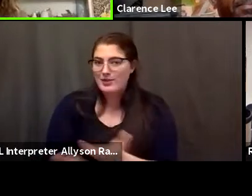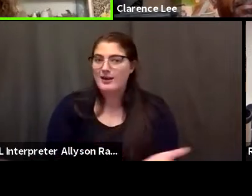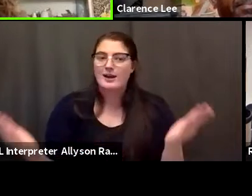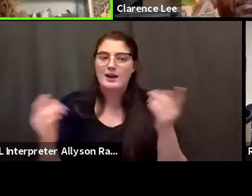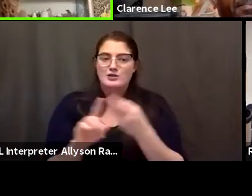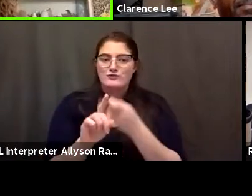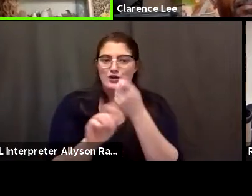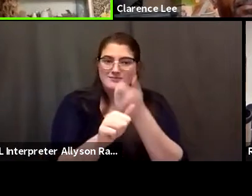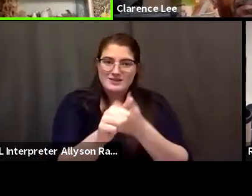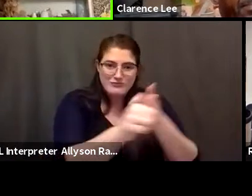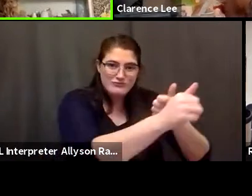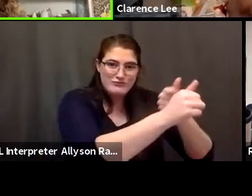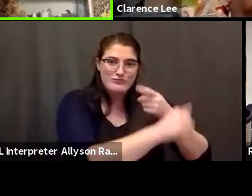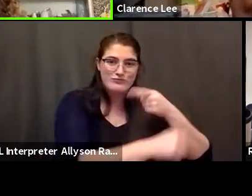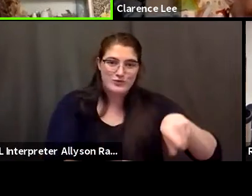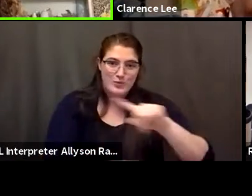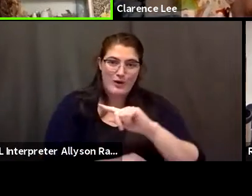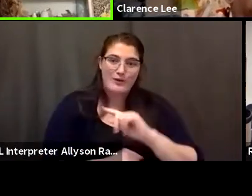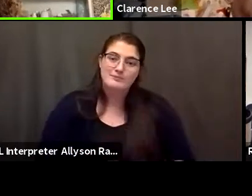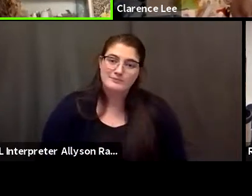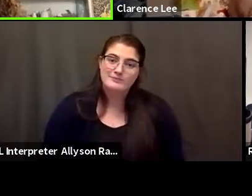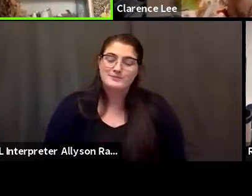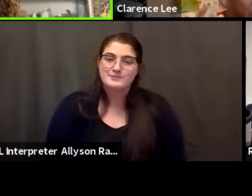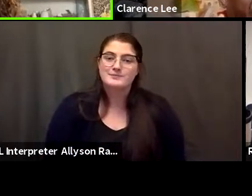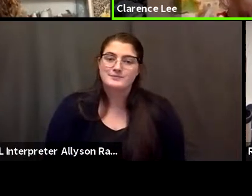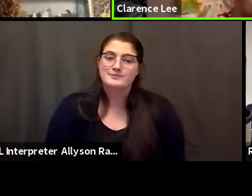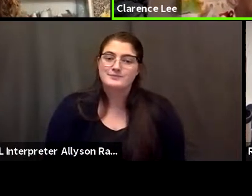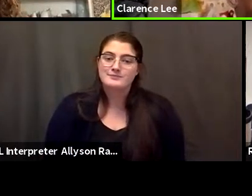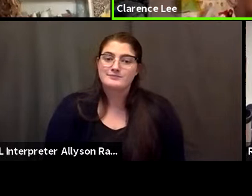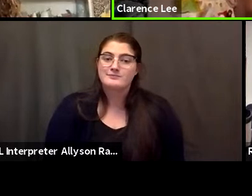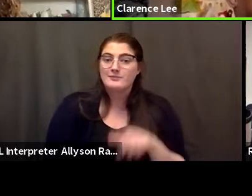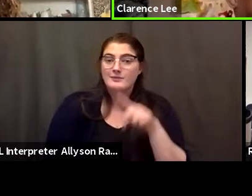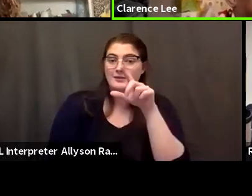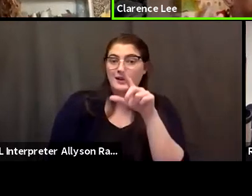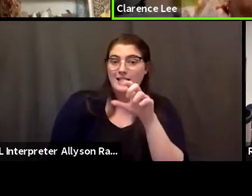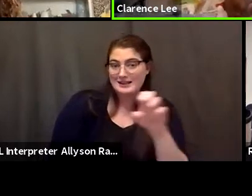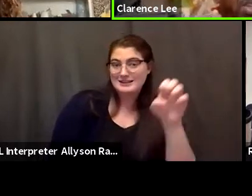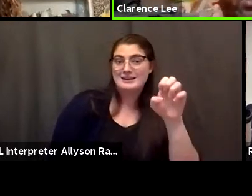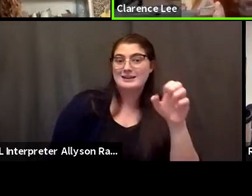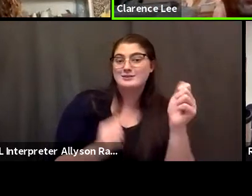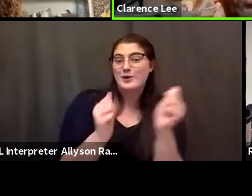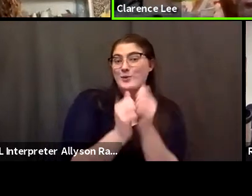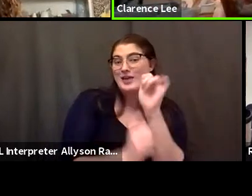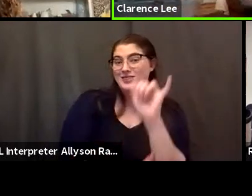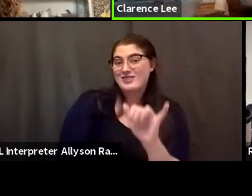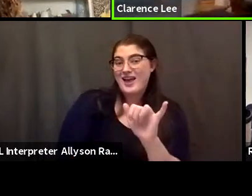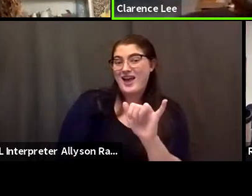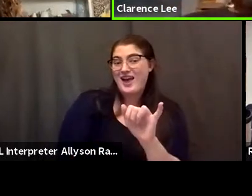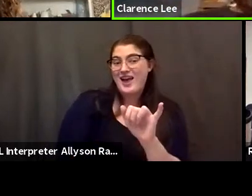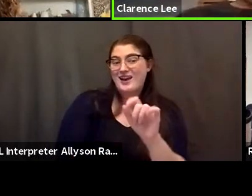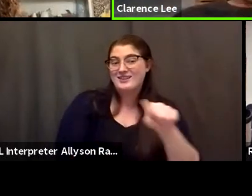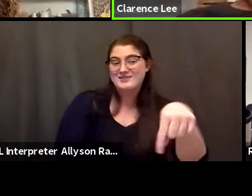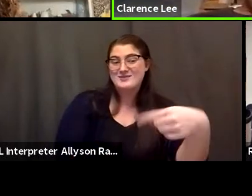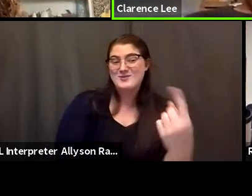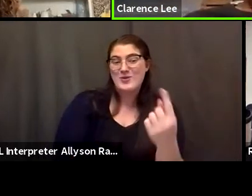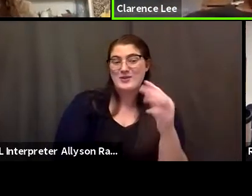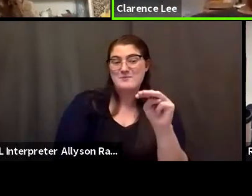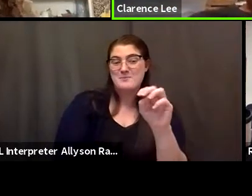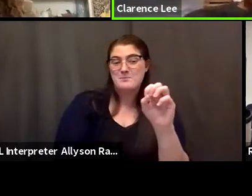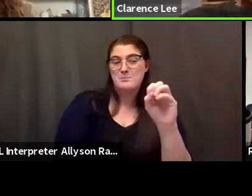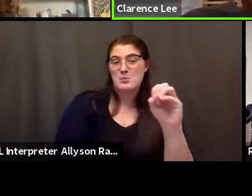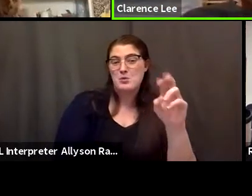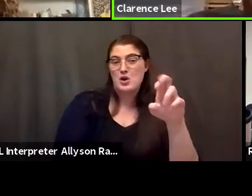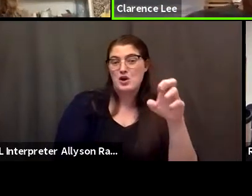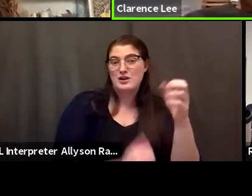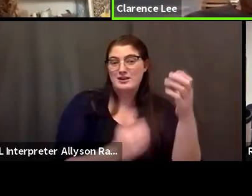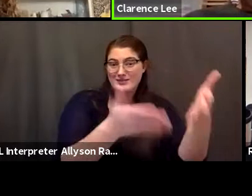from each and every single one of you. So with that, and since it's just Commissioner Moore who's left now,